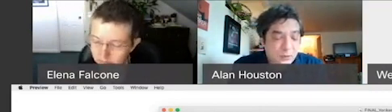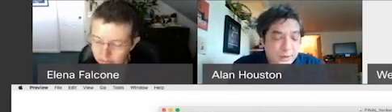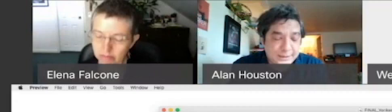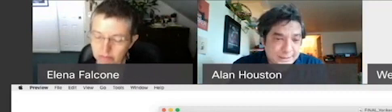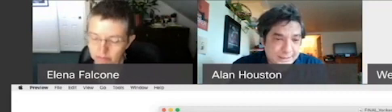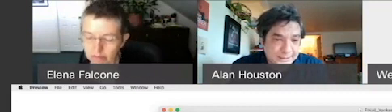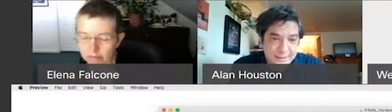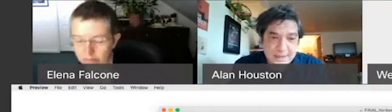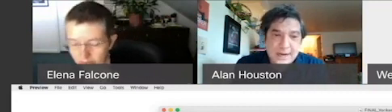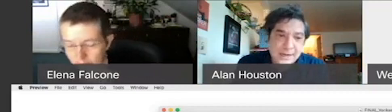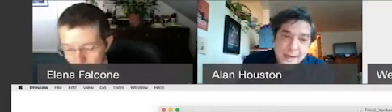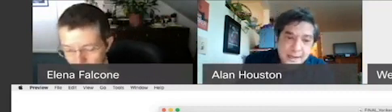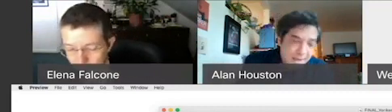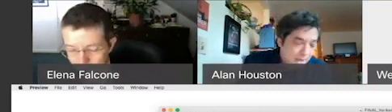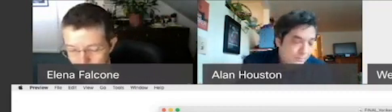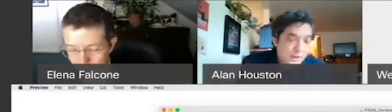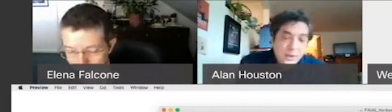at 9 a.m.